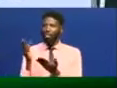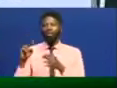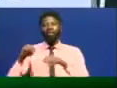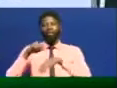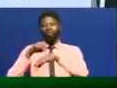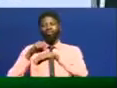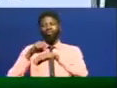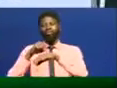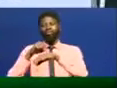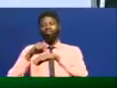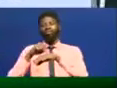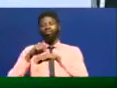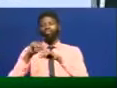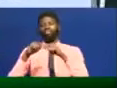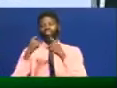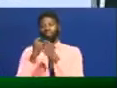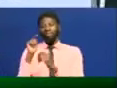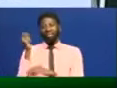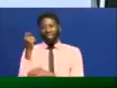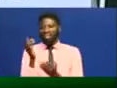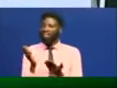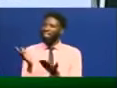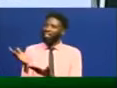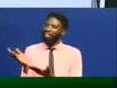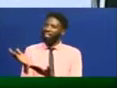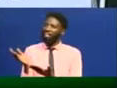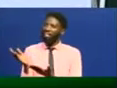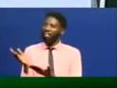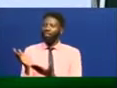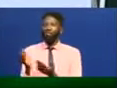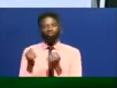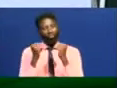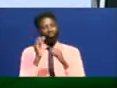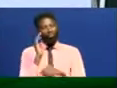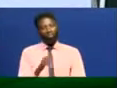tomorrow. I see a spine in those young people.